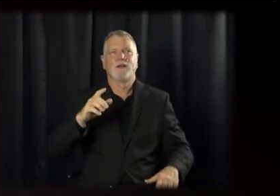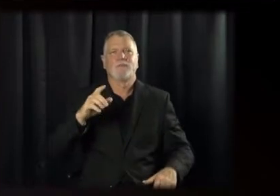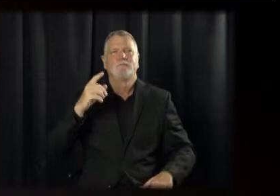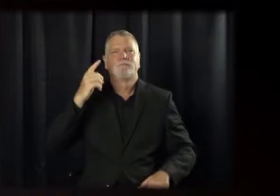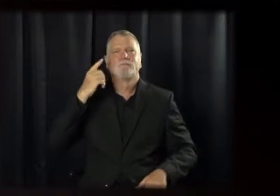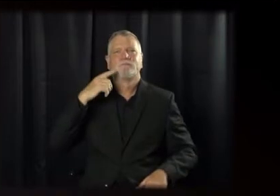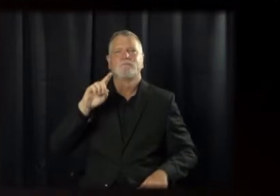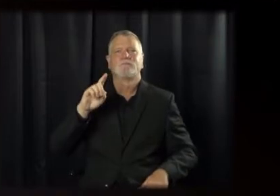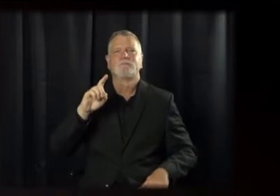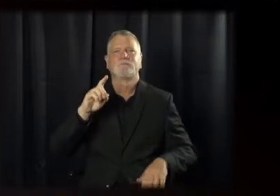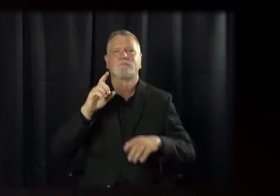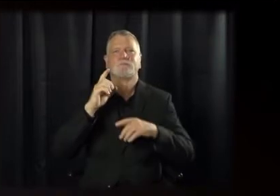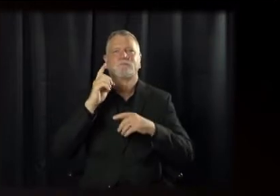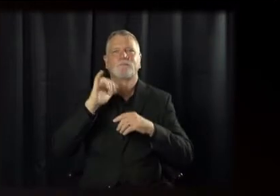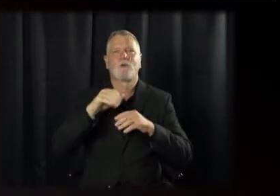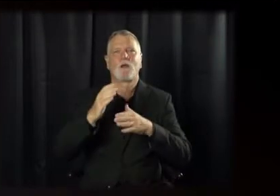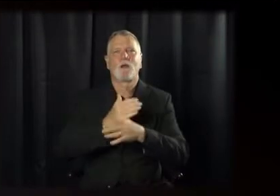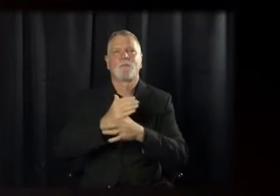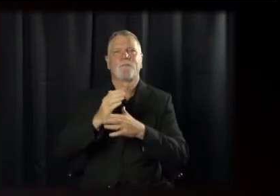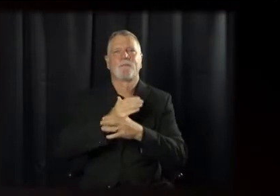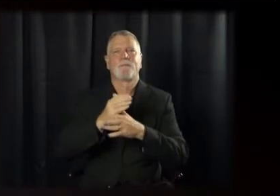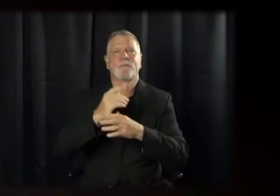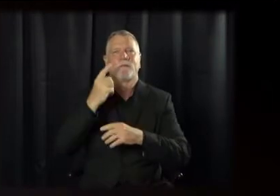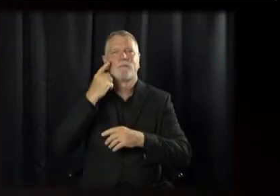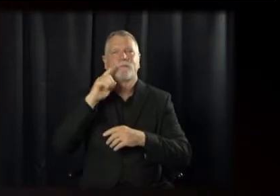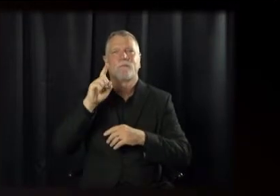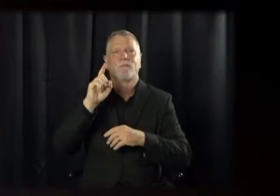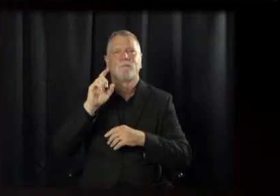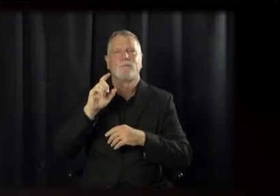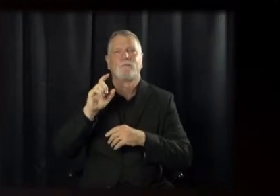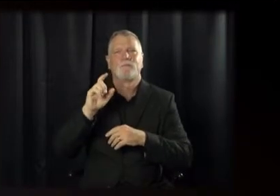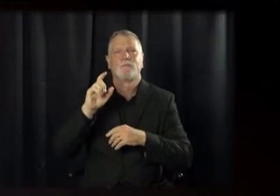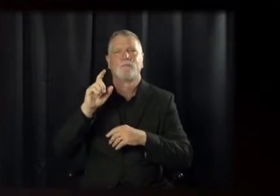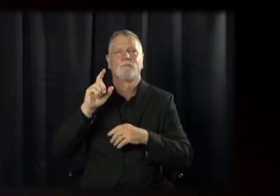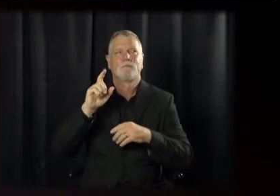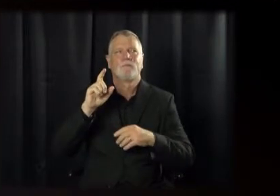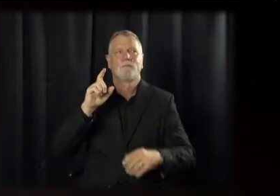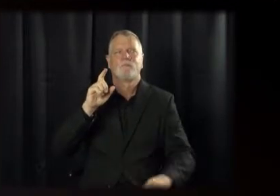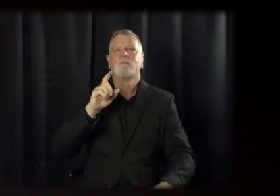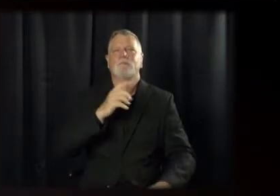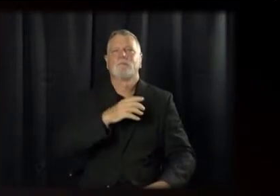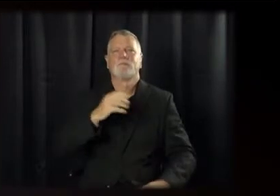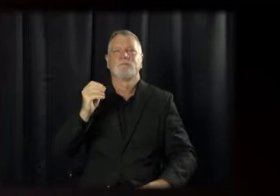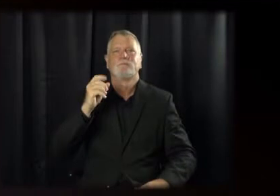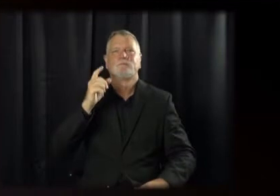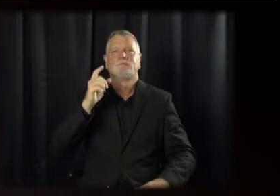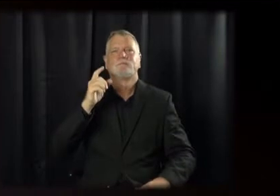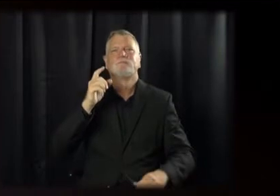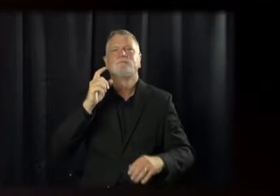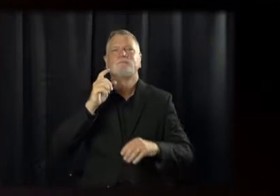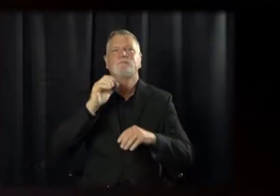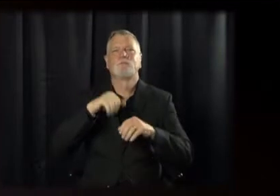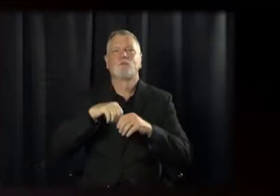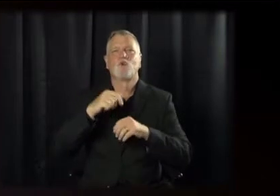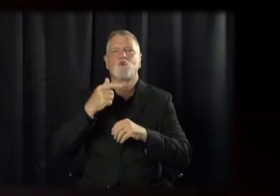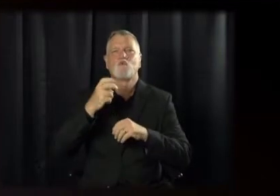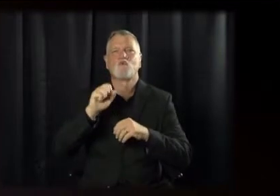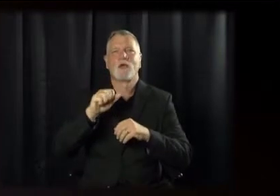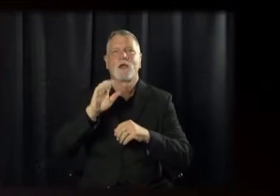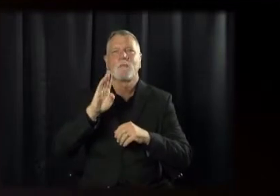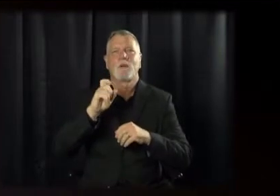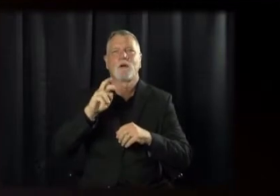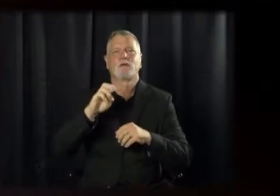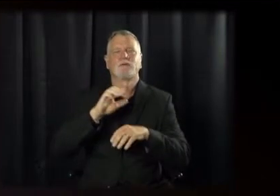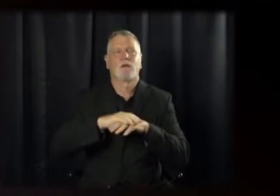require increasing rates by, on average, 5 to 6 cents per kilowatt hour, as shown by the gray bars on this page. Restructuring